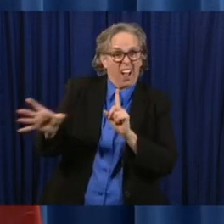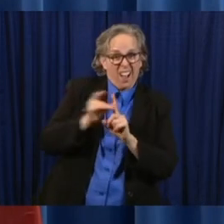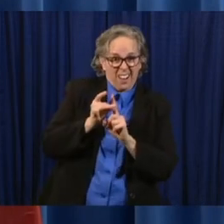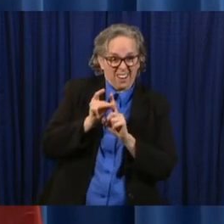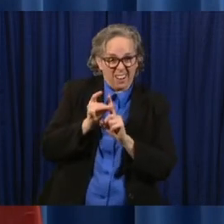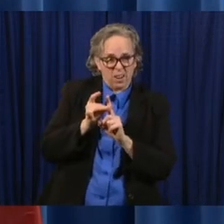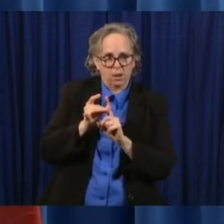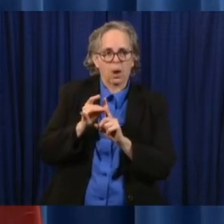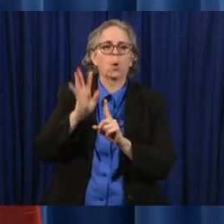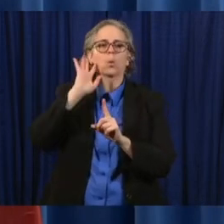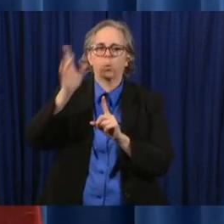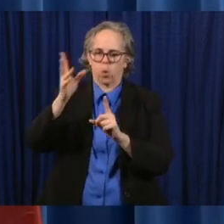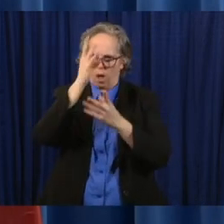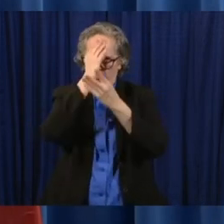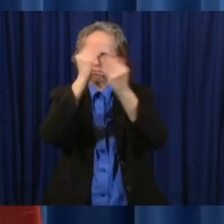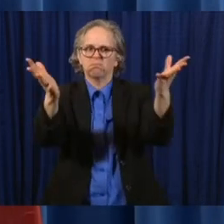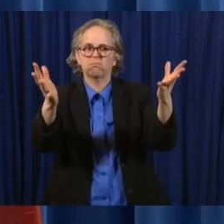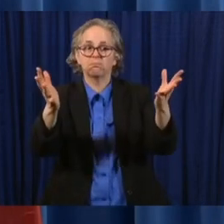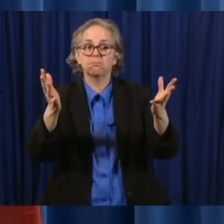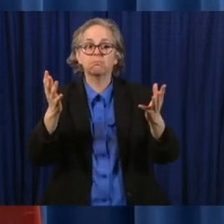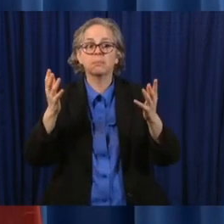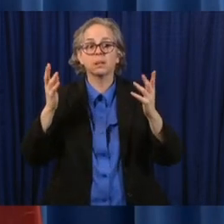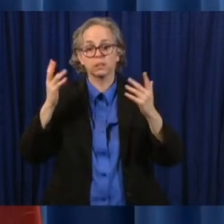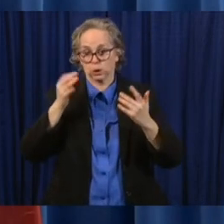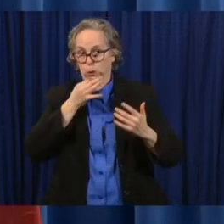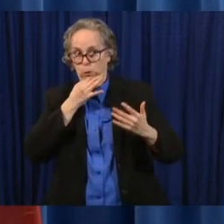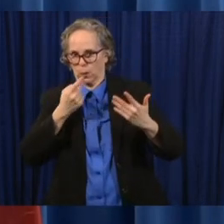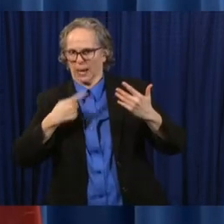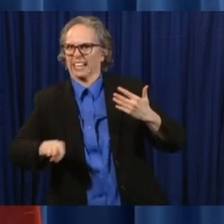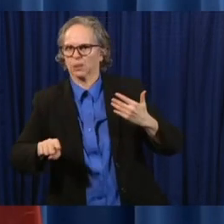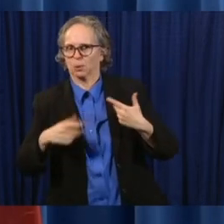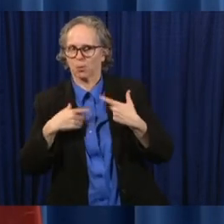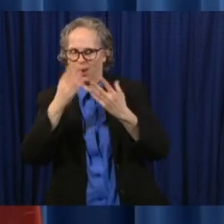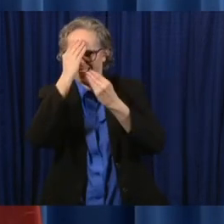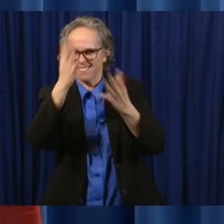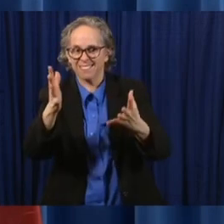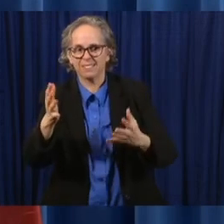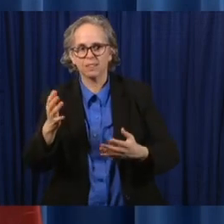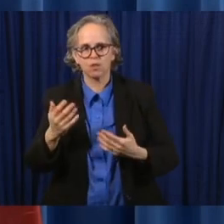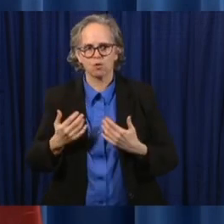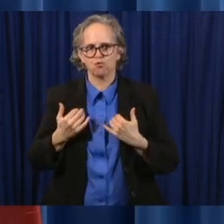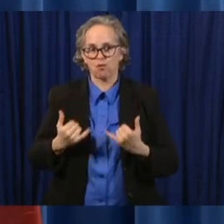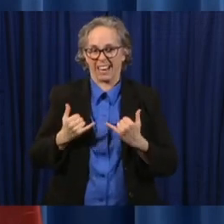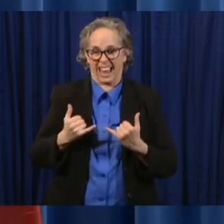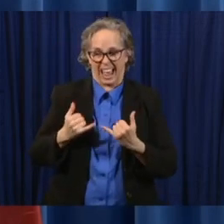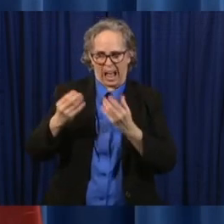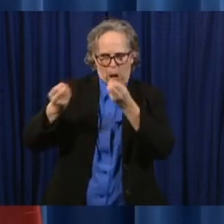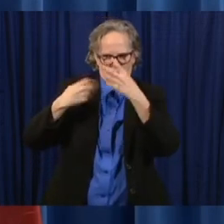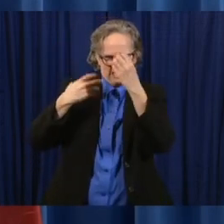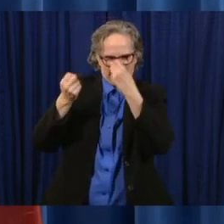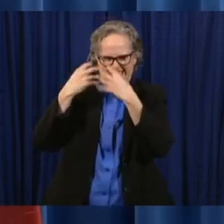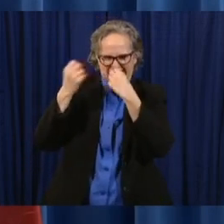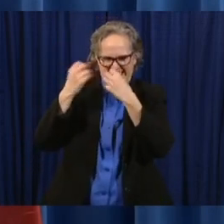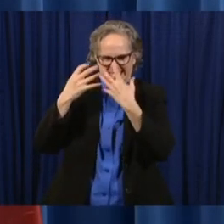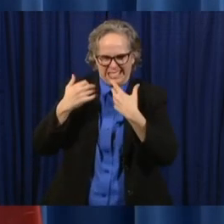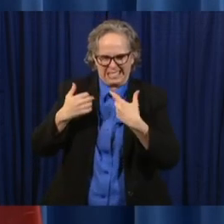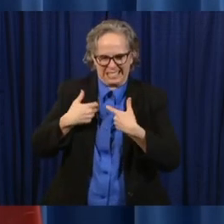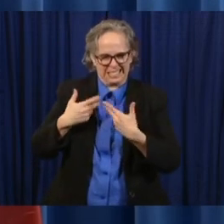week, just as soon as we can make the changes that need to be made in the reporting mechanism.